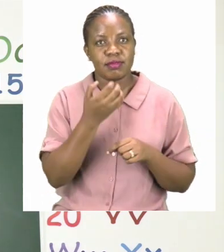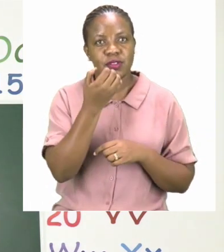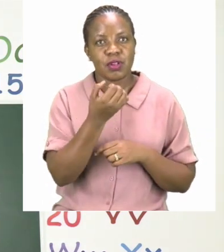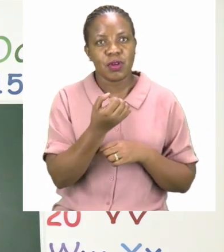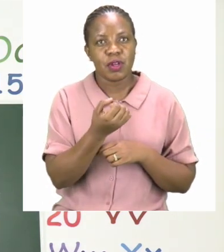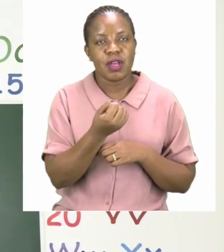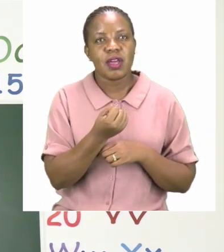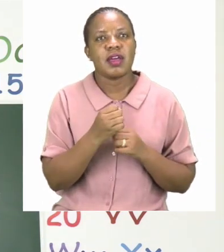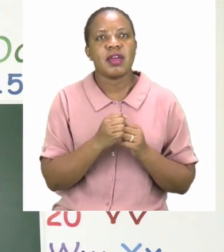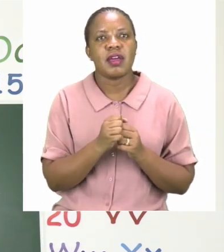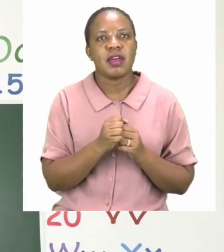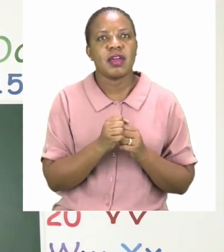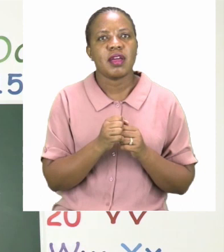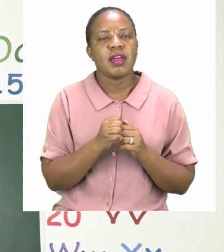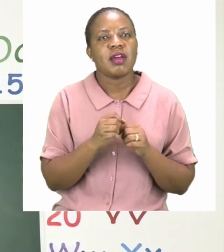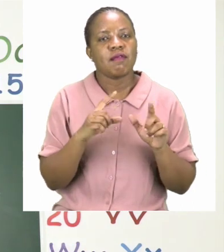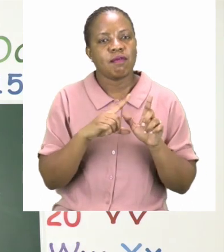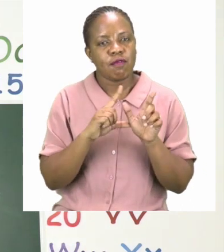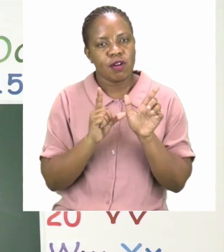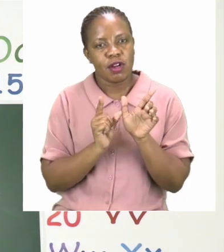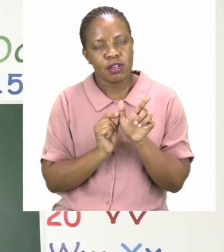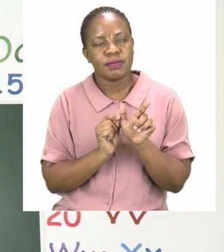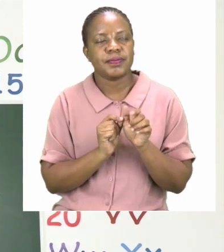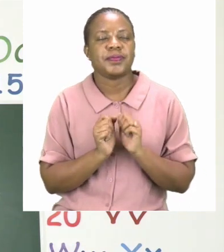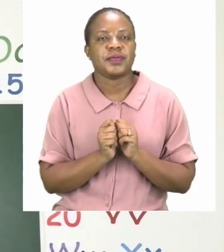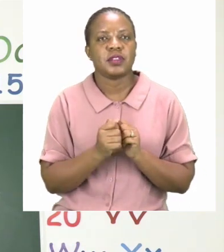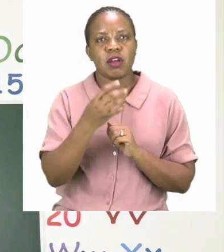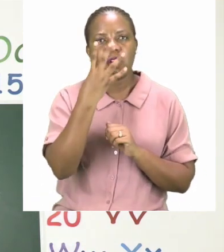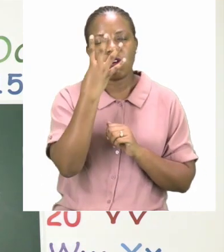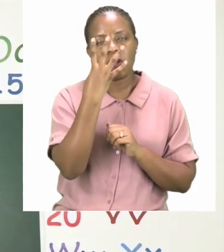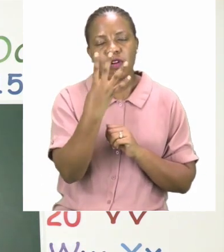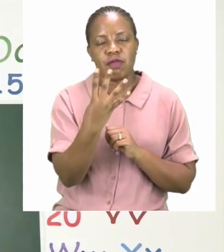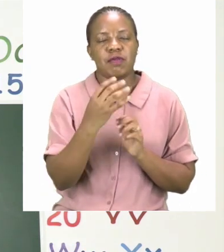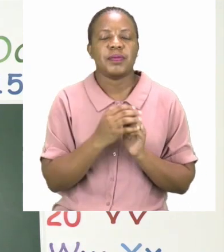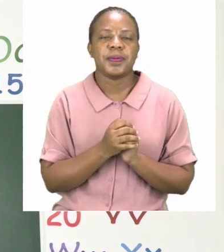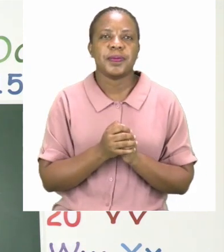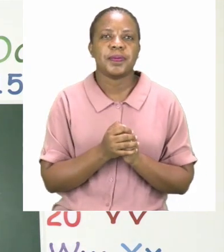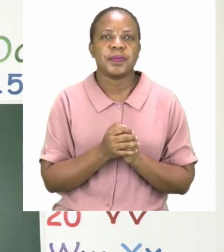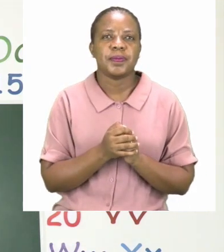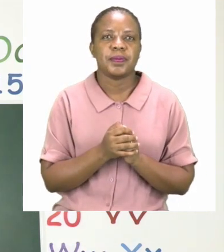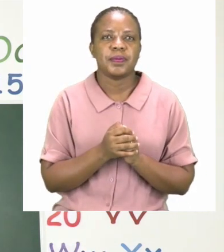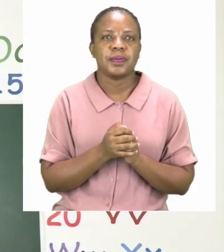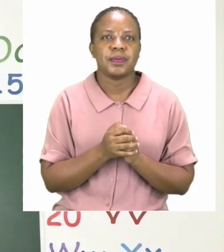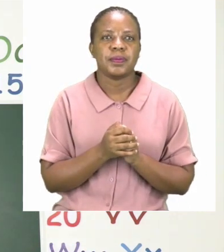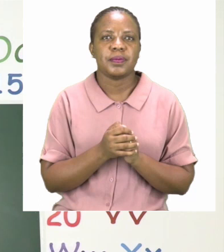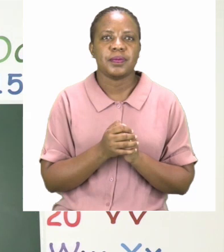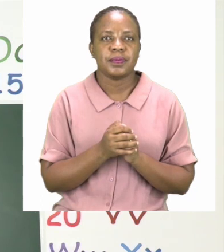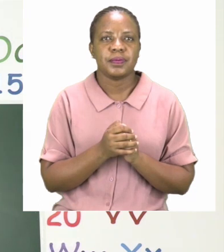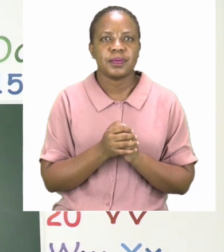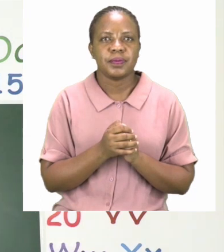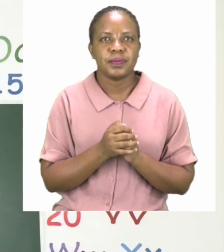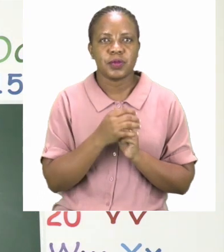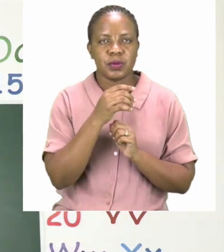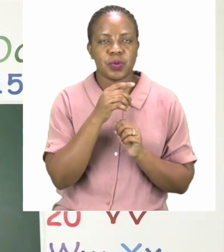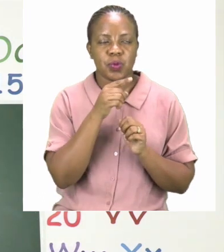clover. And the reason why it's called a four-leaf clover is because it has four cloves.